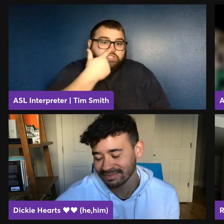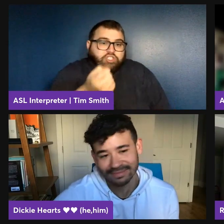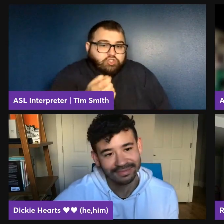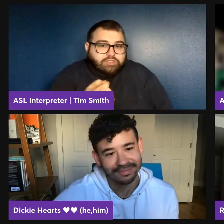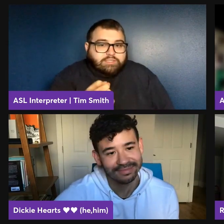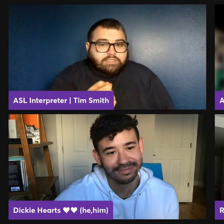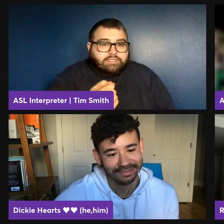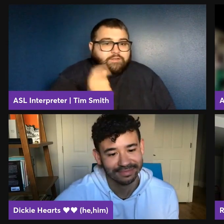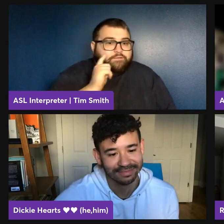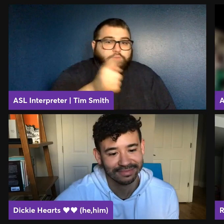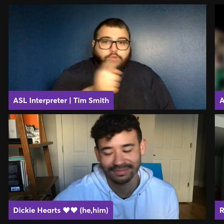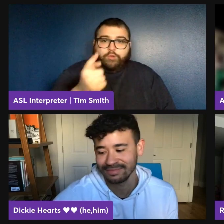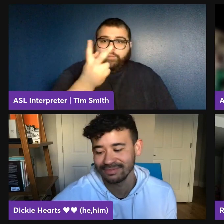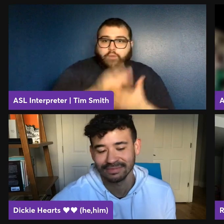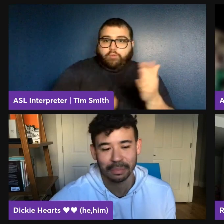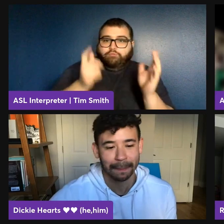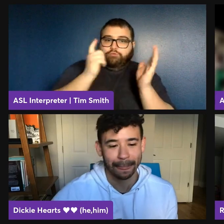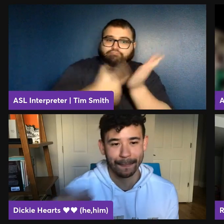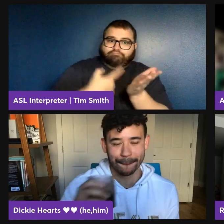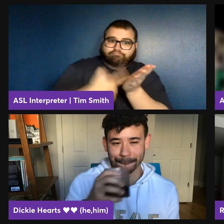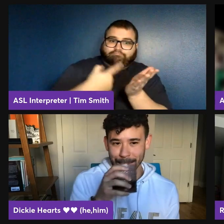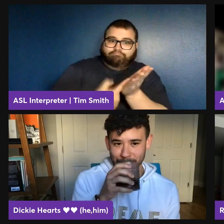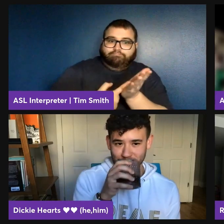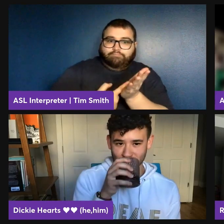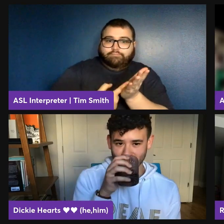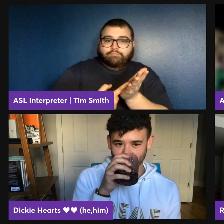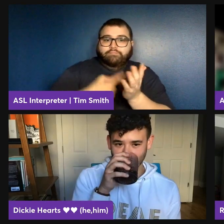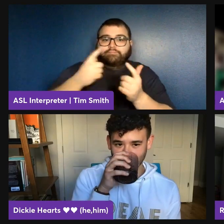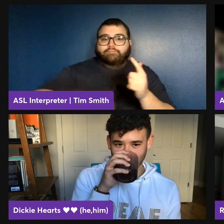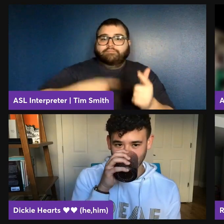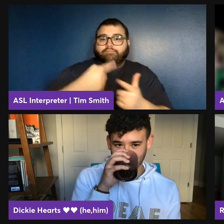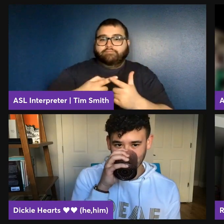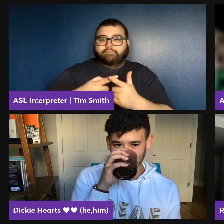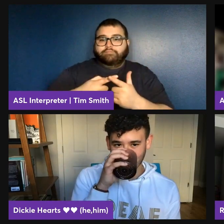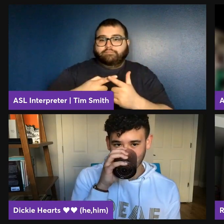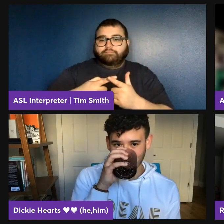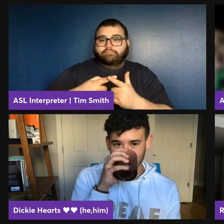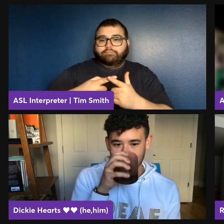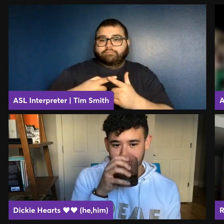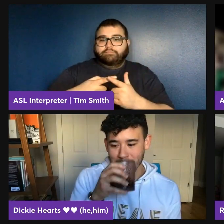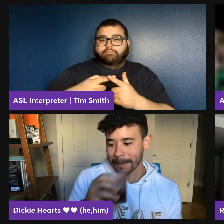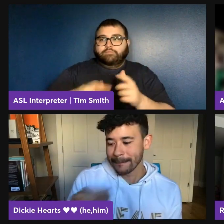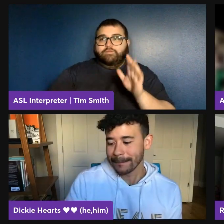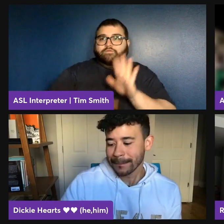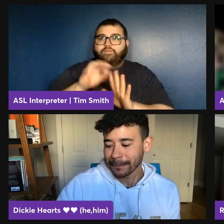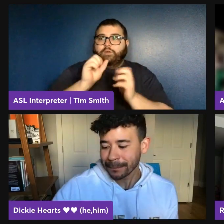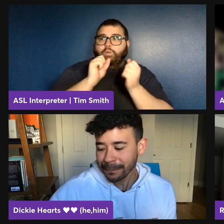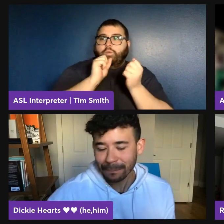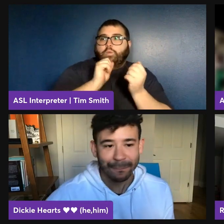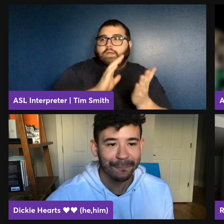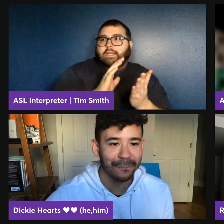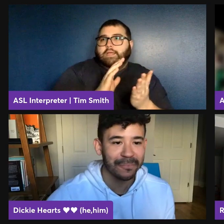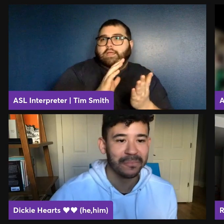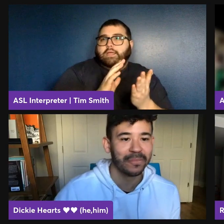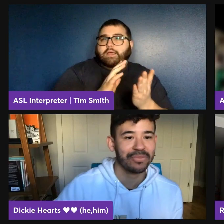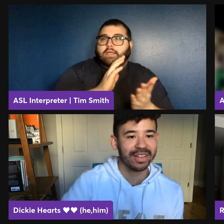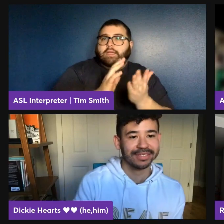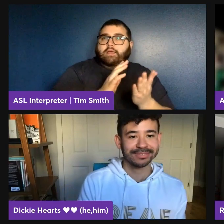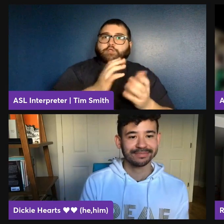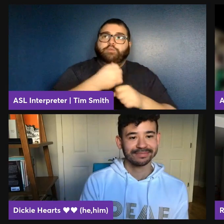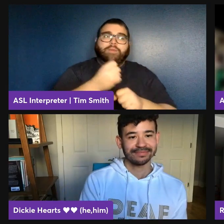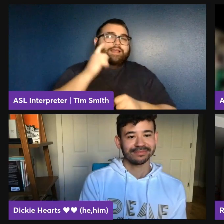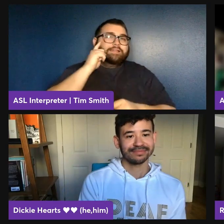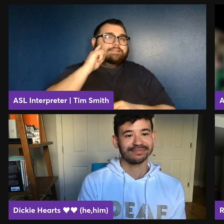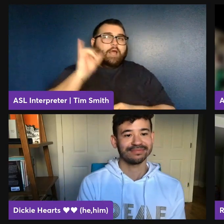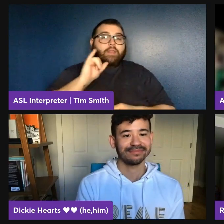for you both to talk about, and then find the way to make it sound like you were talking about it for the first time.